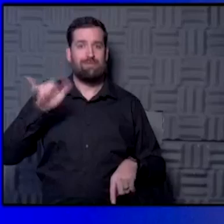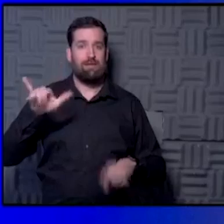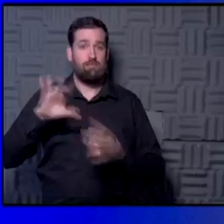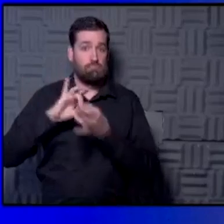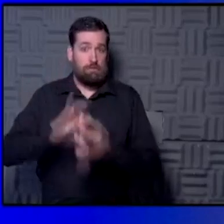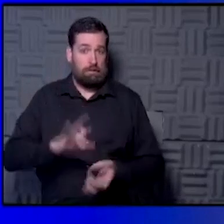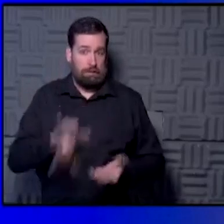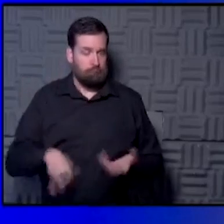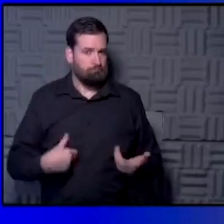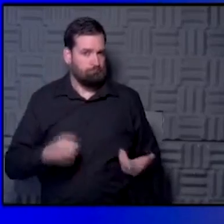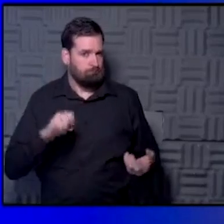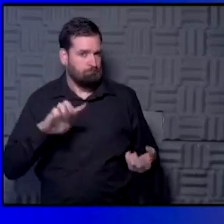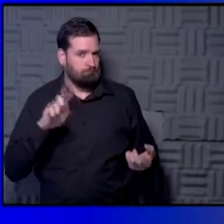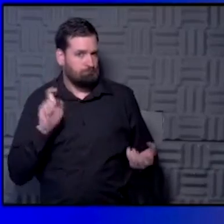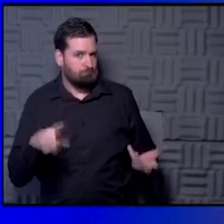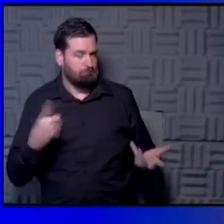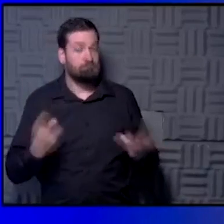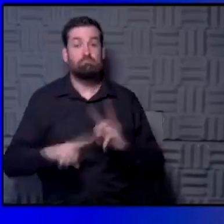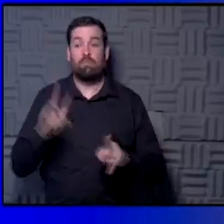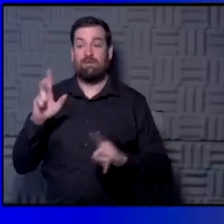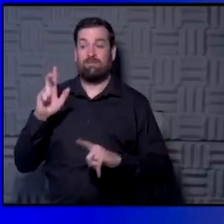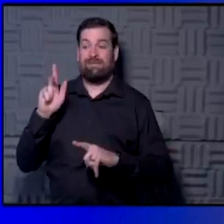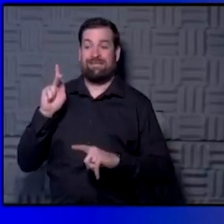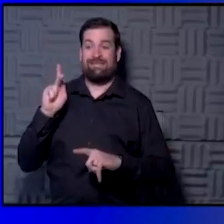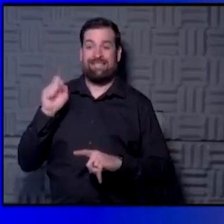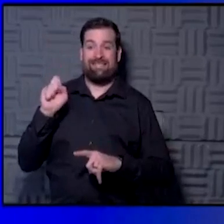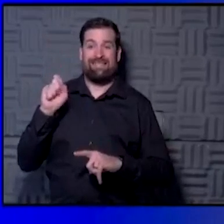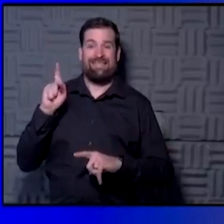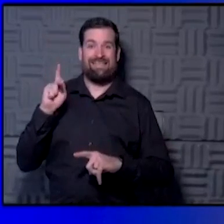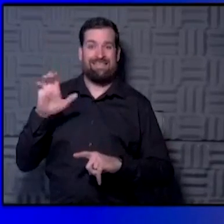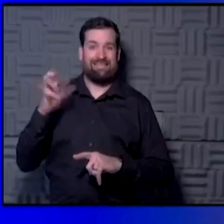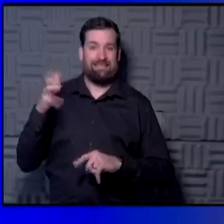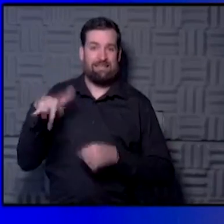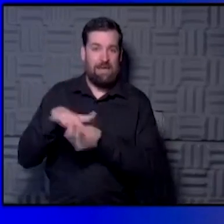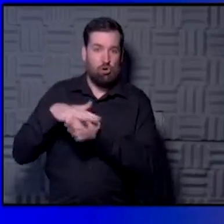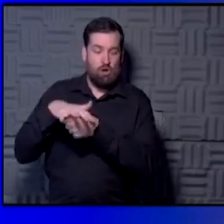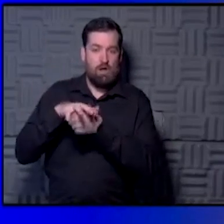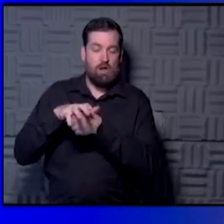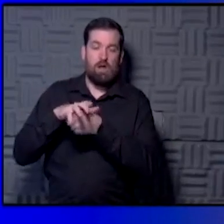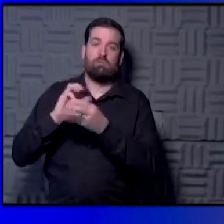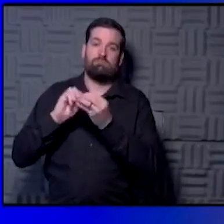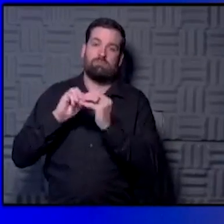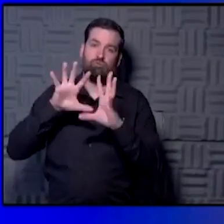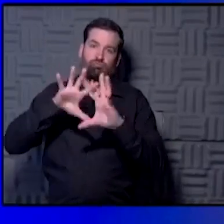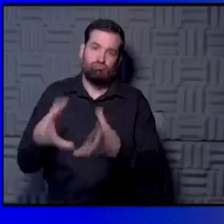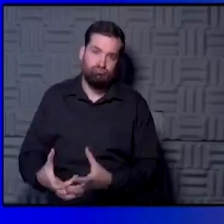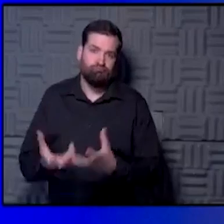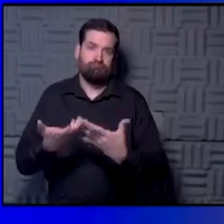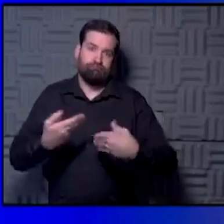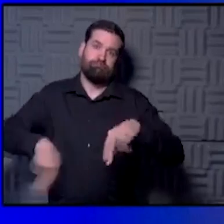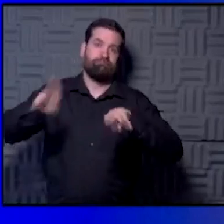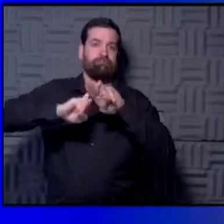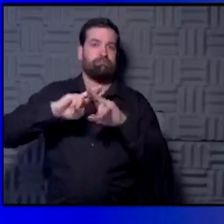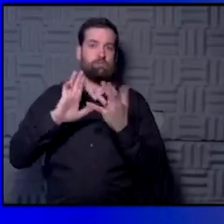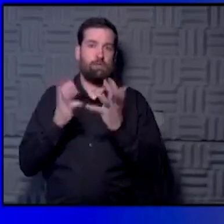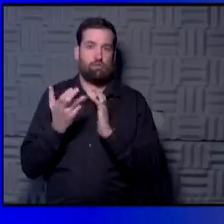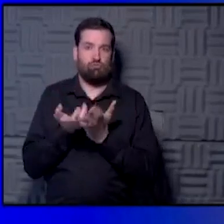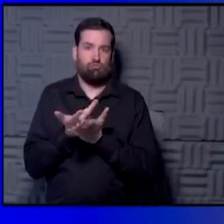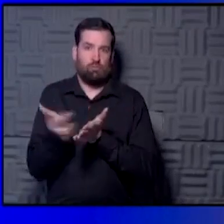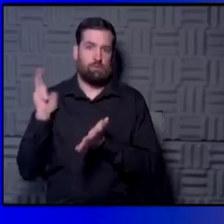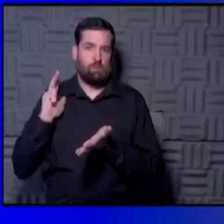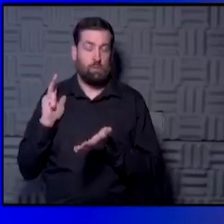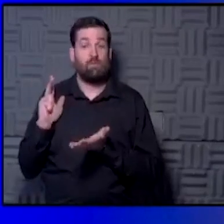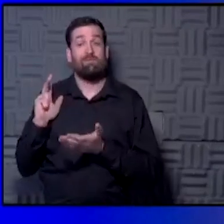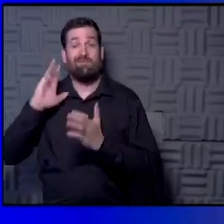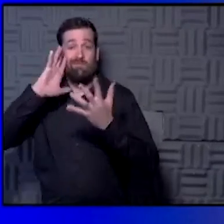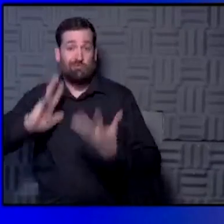But certainly we know that the cases in the Kansas City area are up compared to where they were 3 weeks ago as well. Unfortunately, our hospitalization